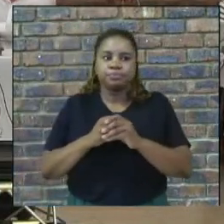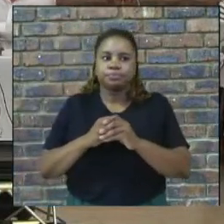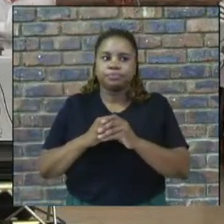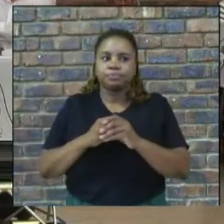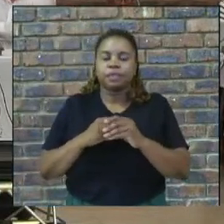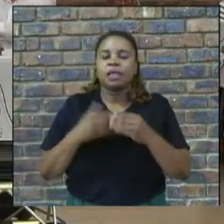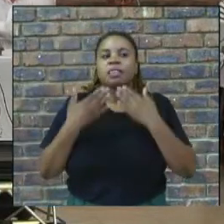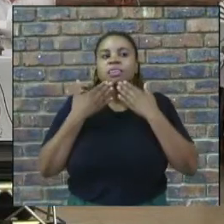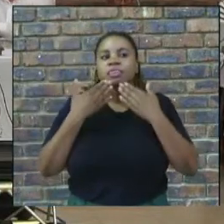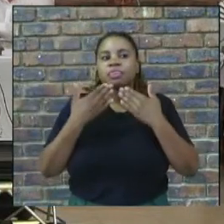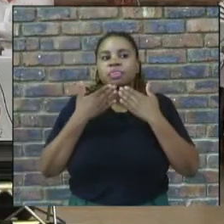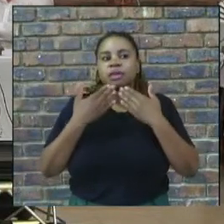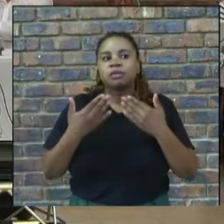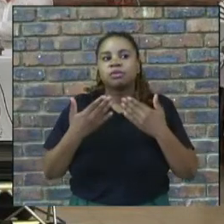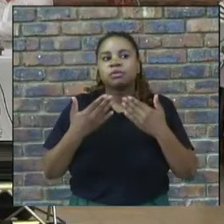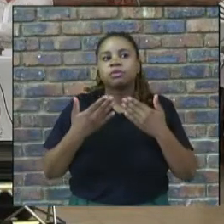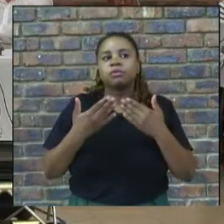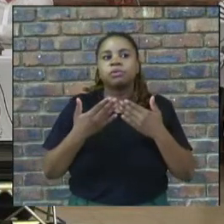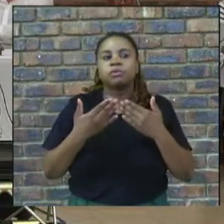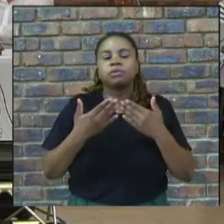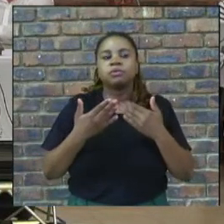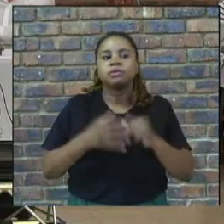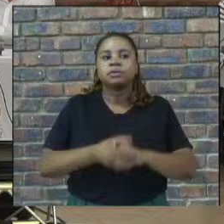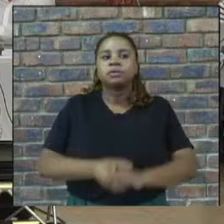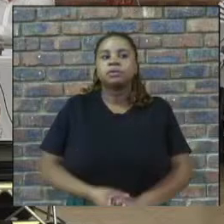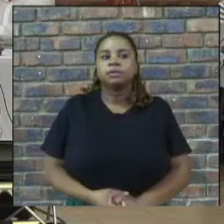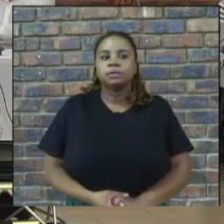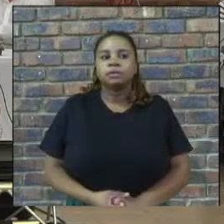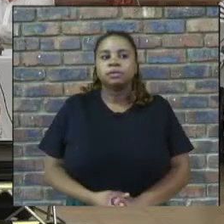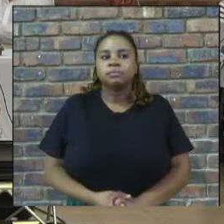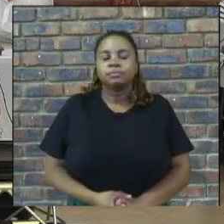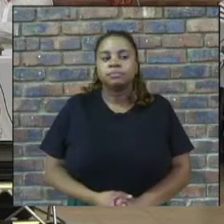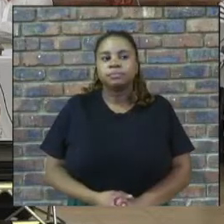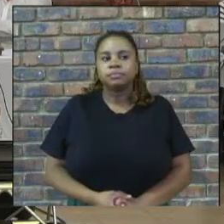Thank you, Member Letswalo.